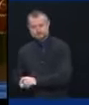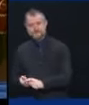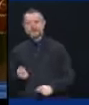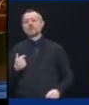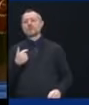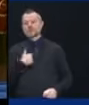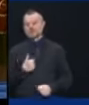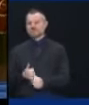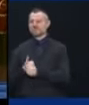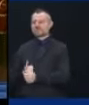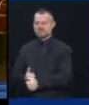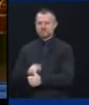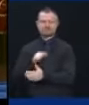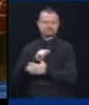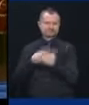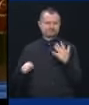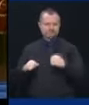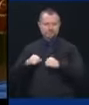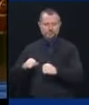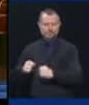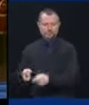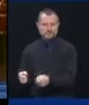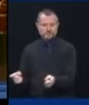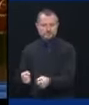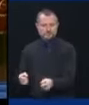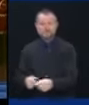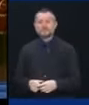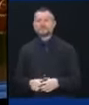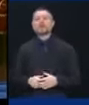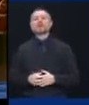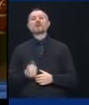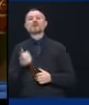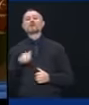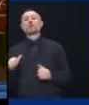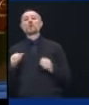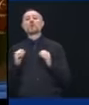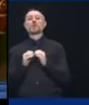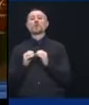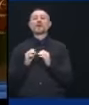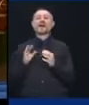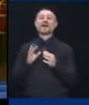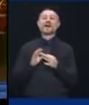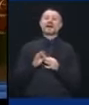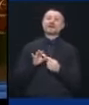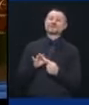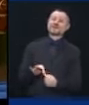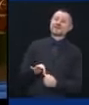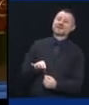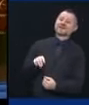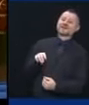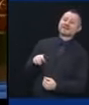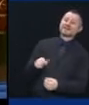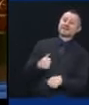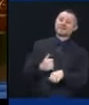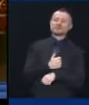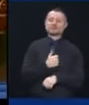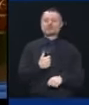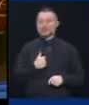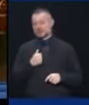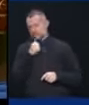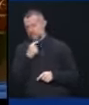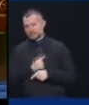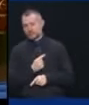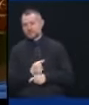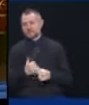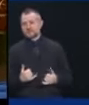as well. And any further comment as to the specifics would be inappropriate at this time. Yeah, but Morgan,